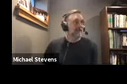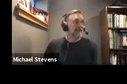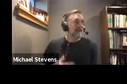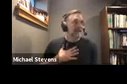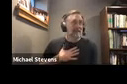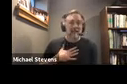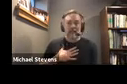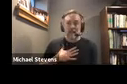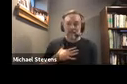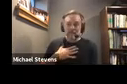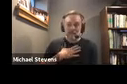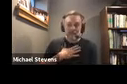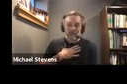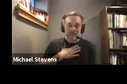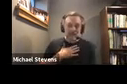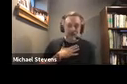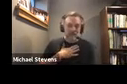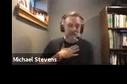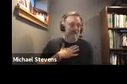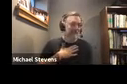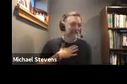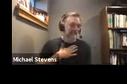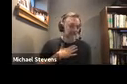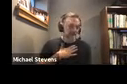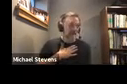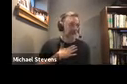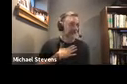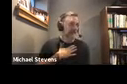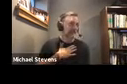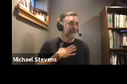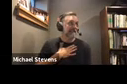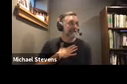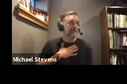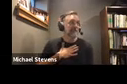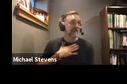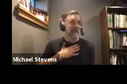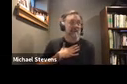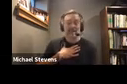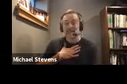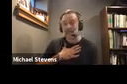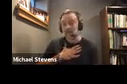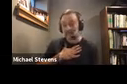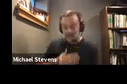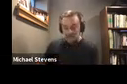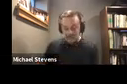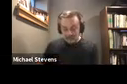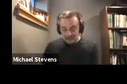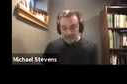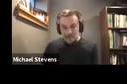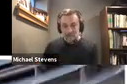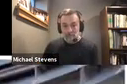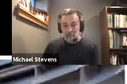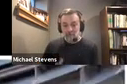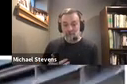So for us, um, we believe part of understanding and being understood is for people to have access to the debate in the government.